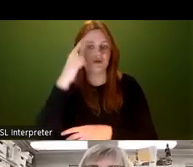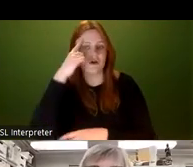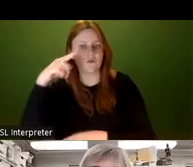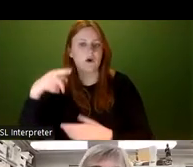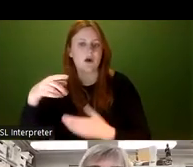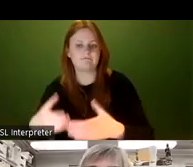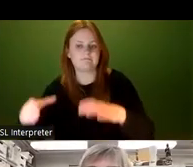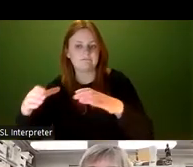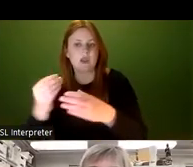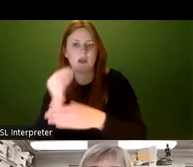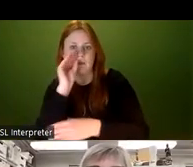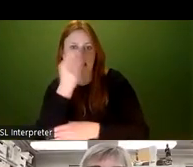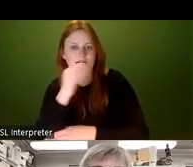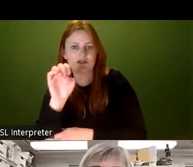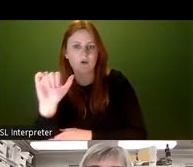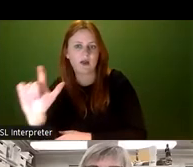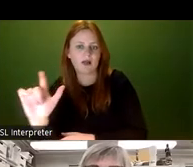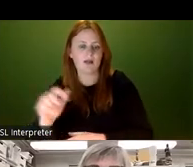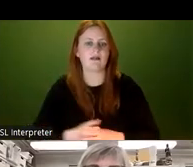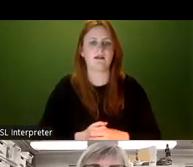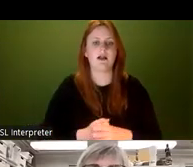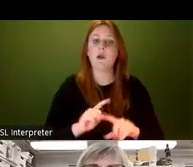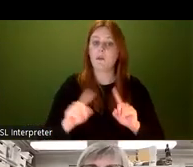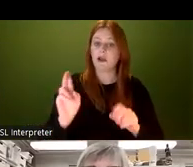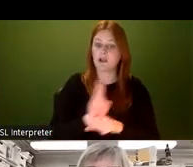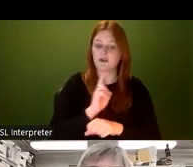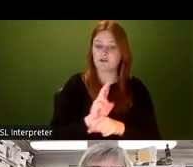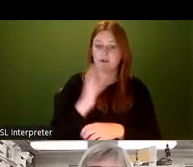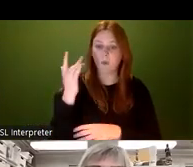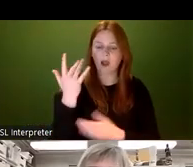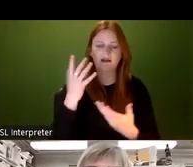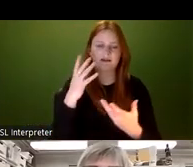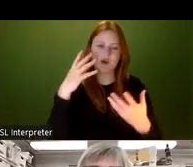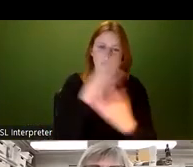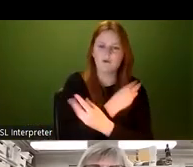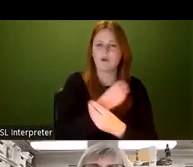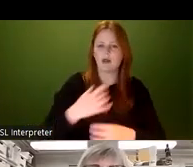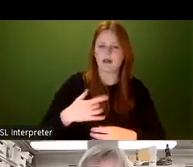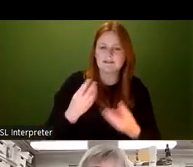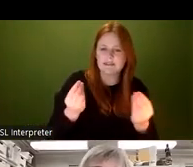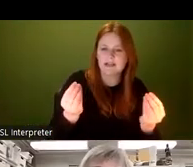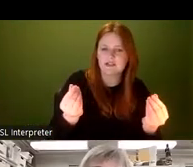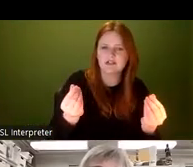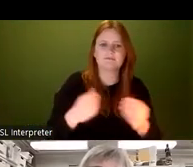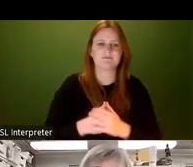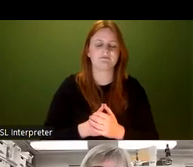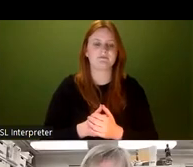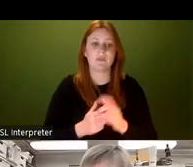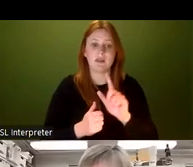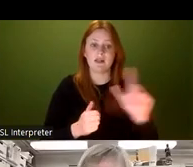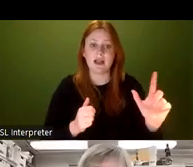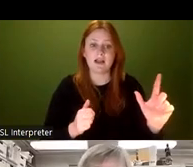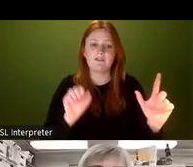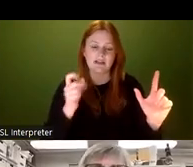but I use it because it imparts a really beautiful kind of texture. On the left, you can just very